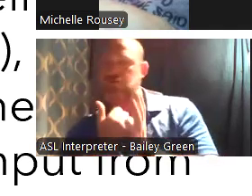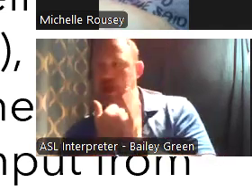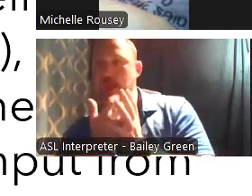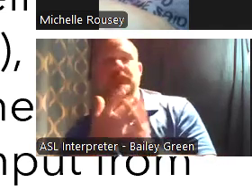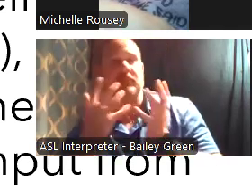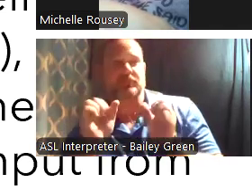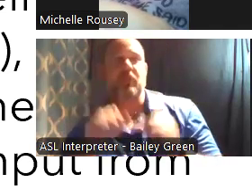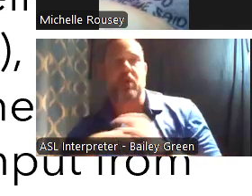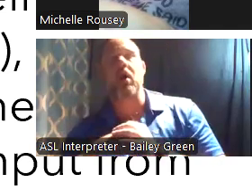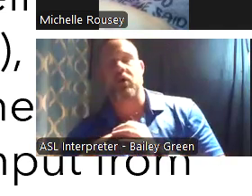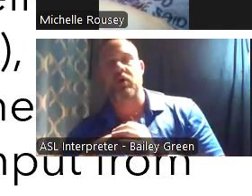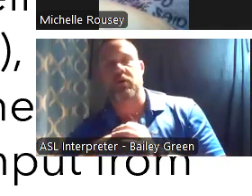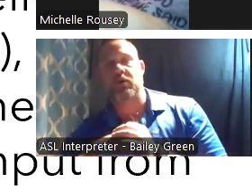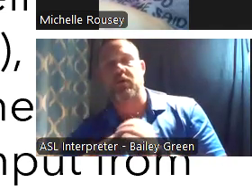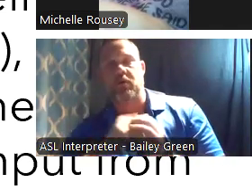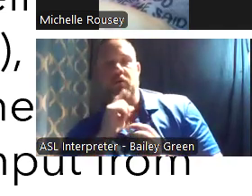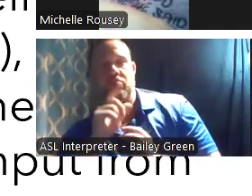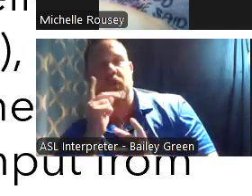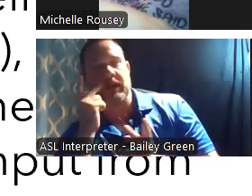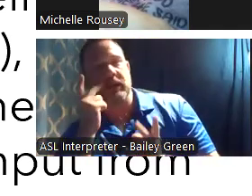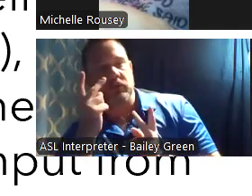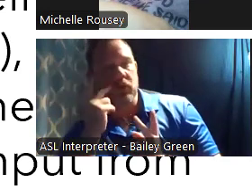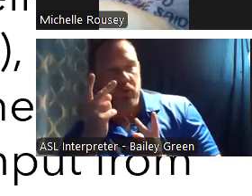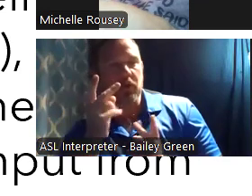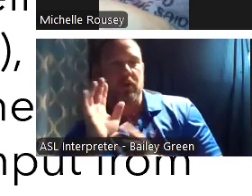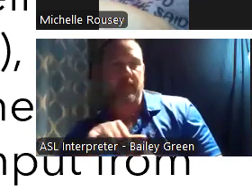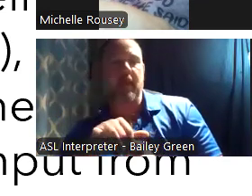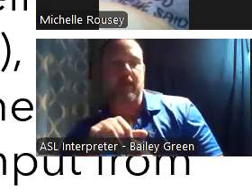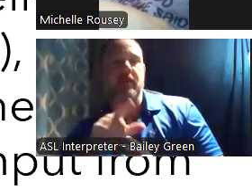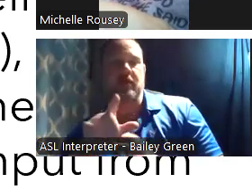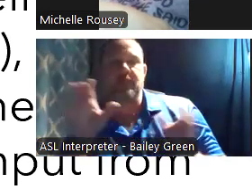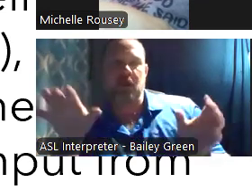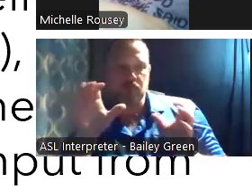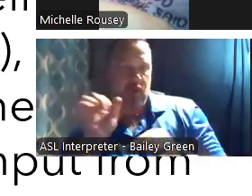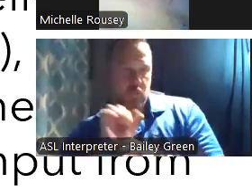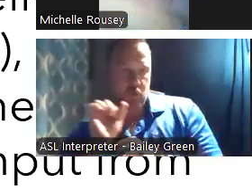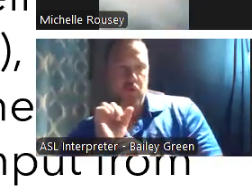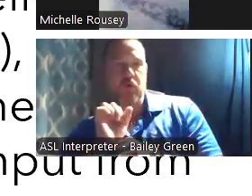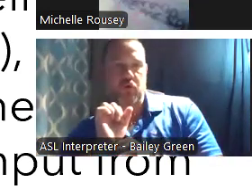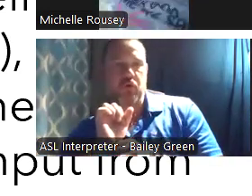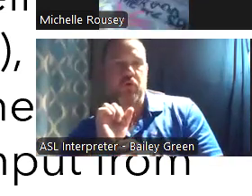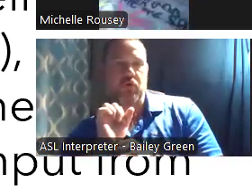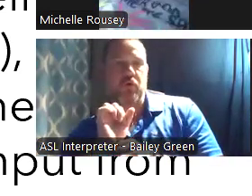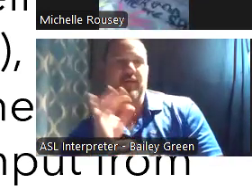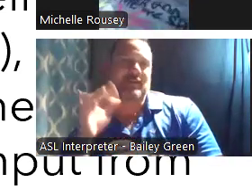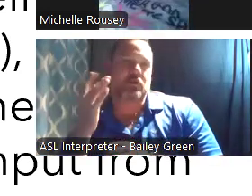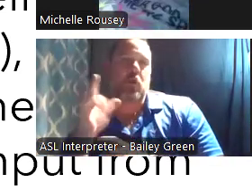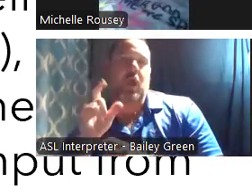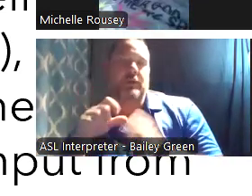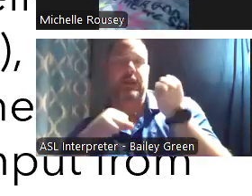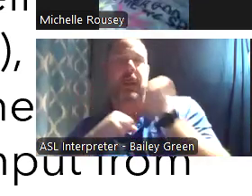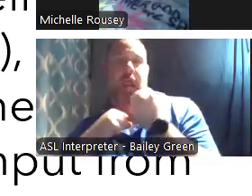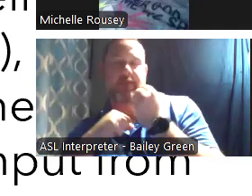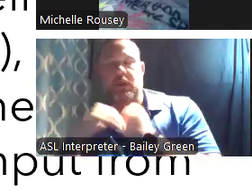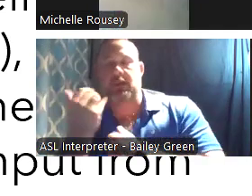So we really need to look, look at that. And you guys have done great work, but this is why we need advocate like